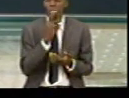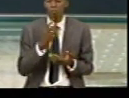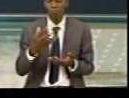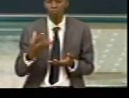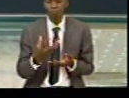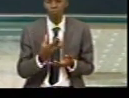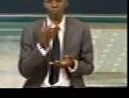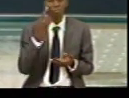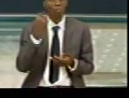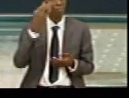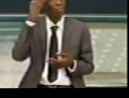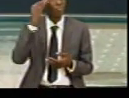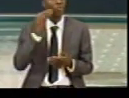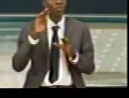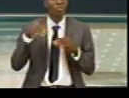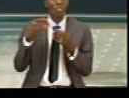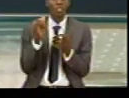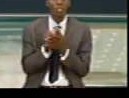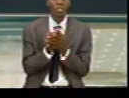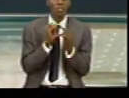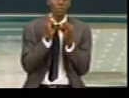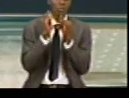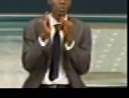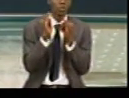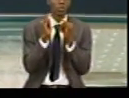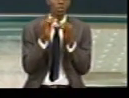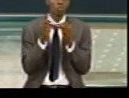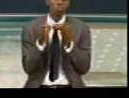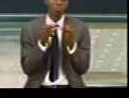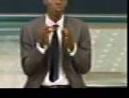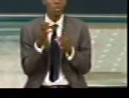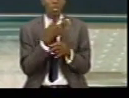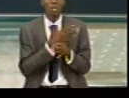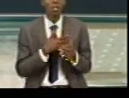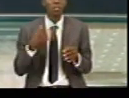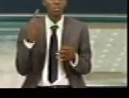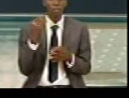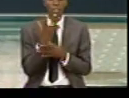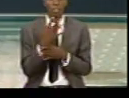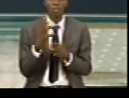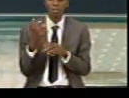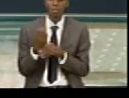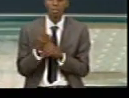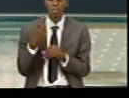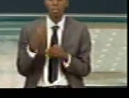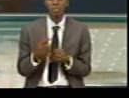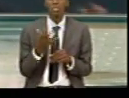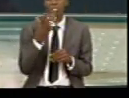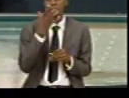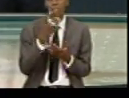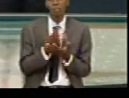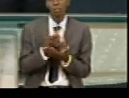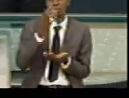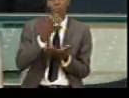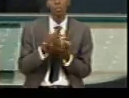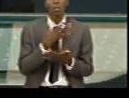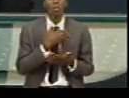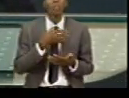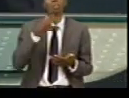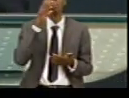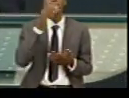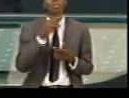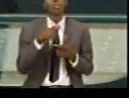that instruction, and the hand takes that glass of water and drinks. And then you are